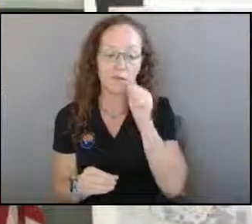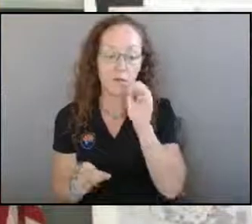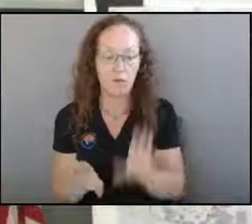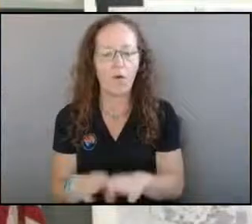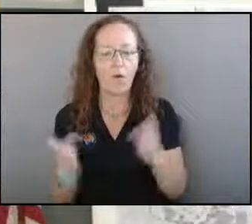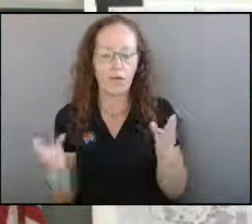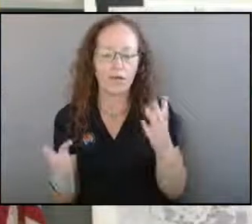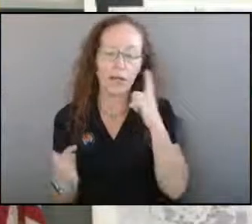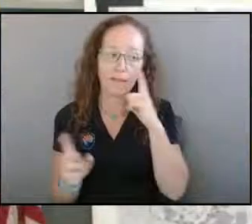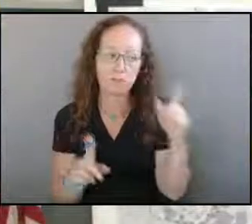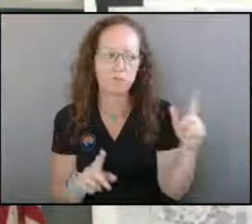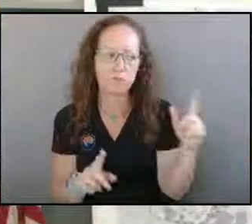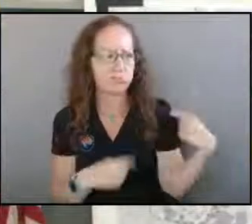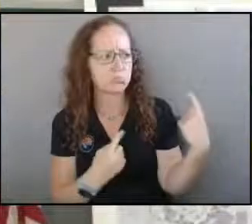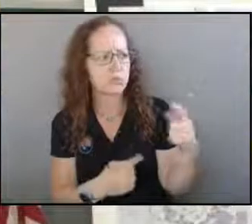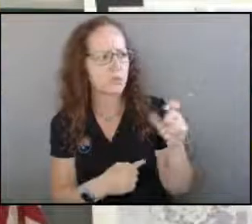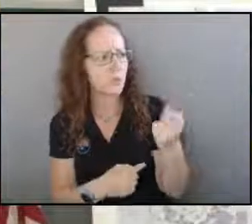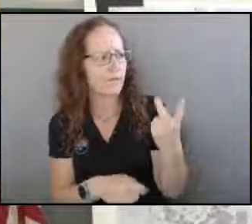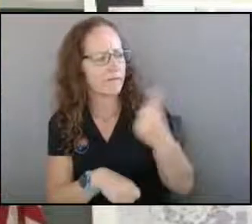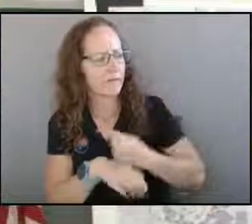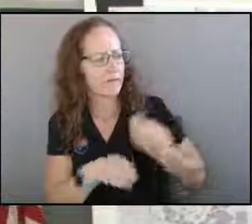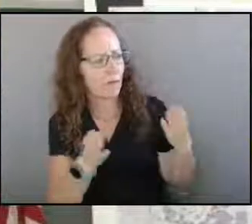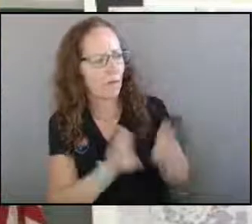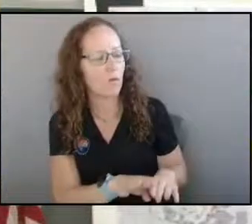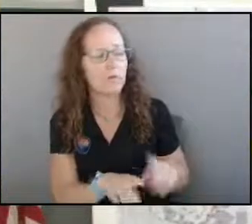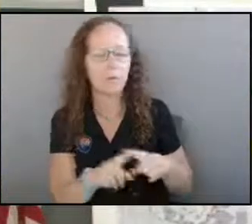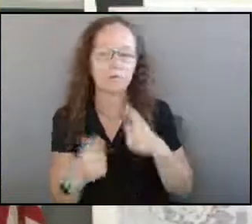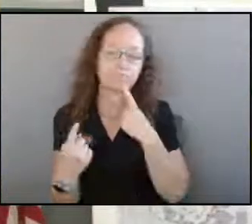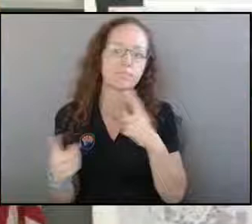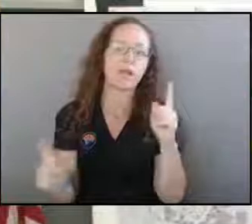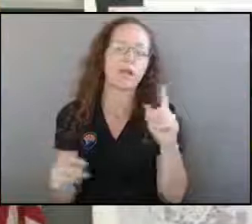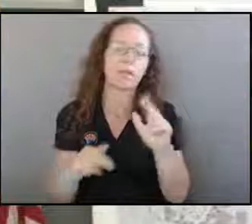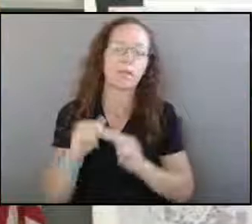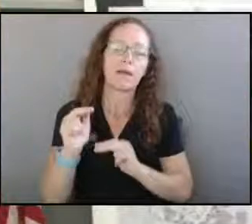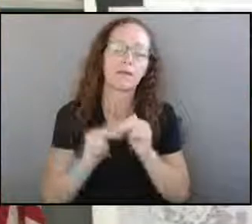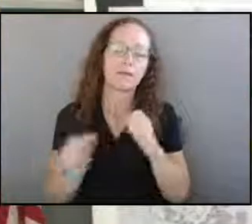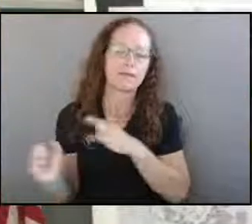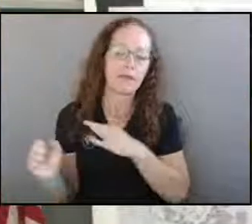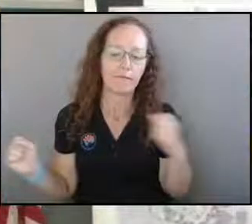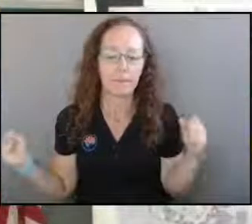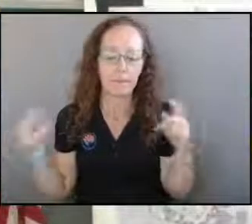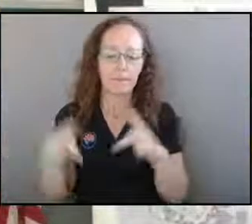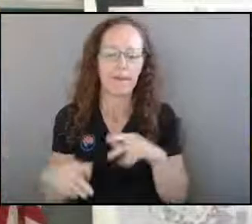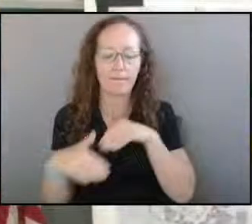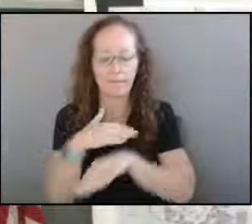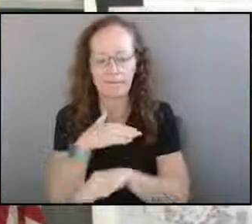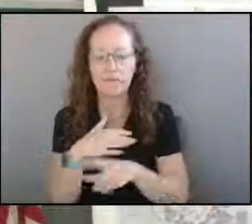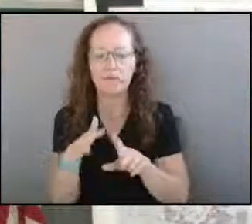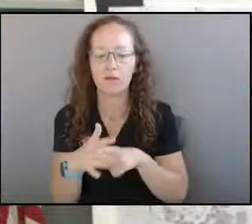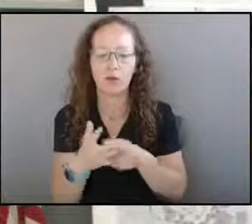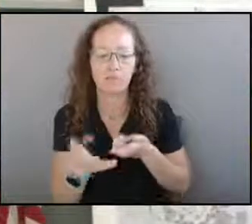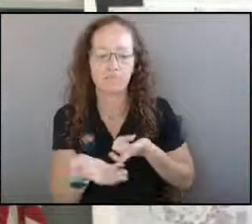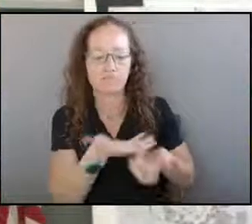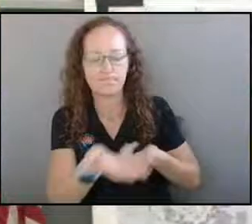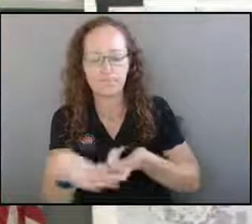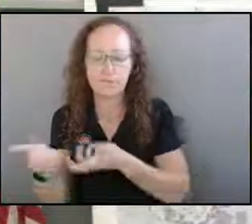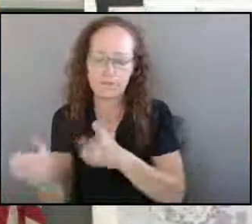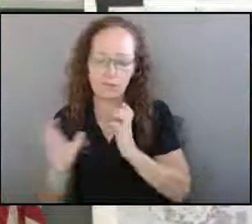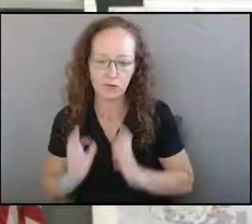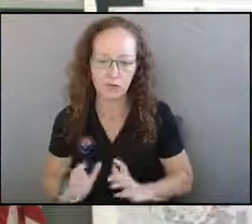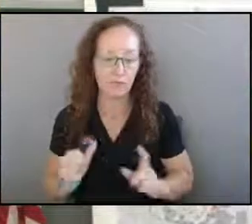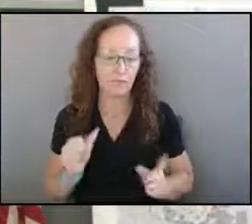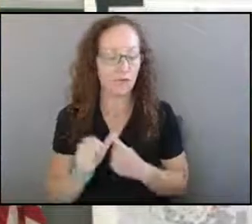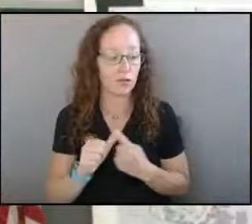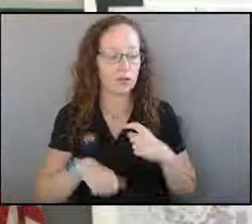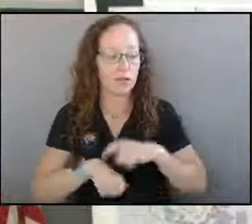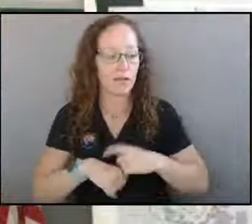our building staff in to start dealing with consumers. I was in the office all day today for the first time in a long time, and that phone